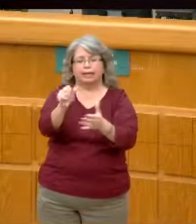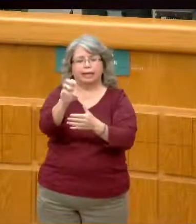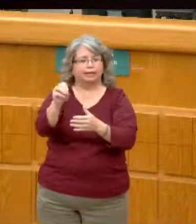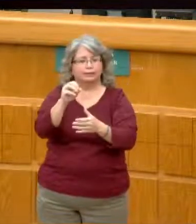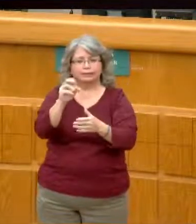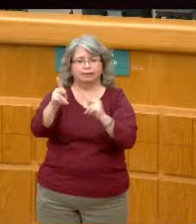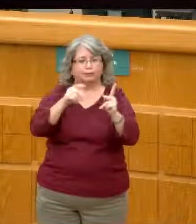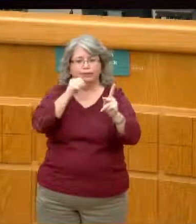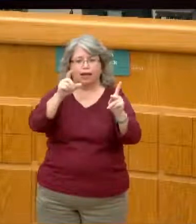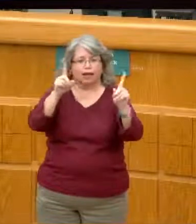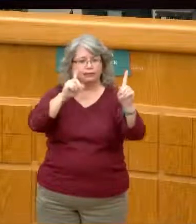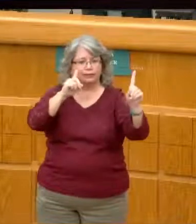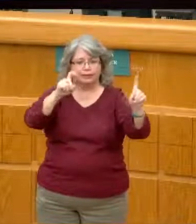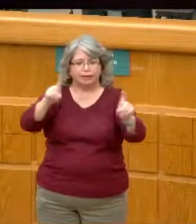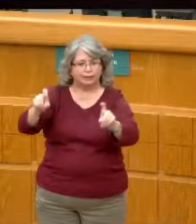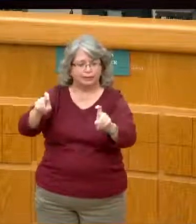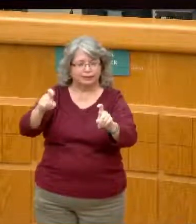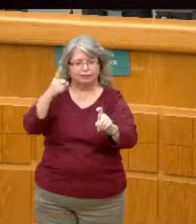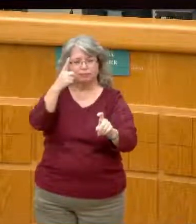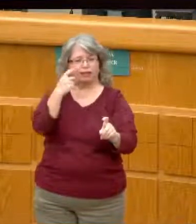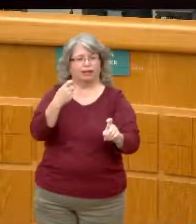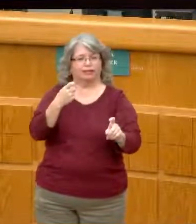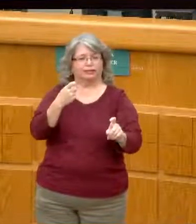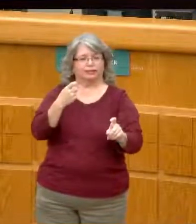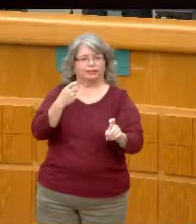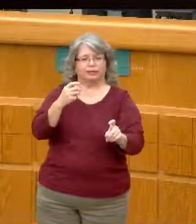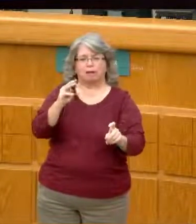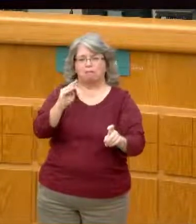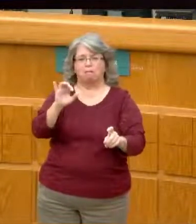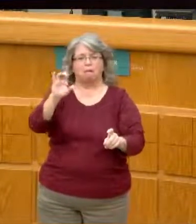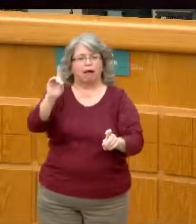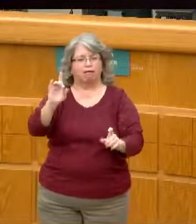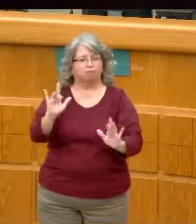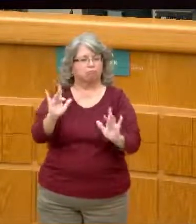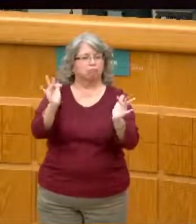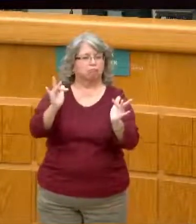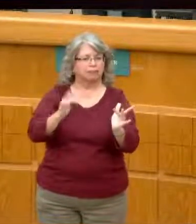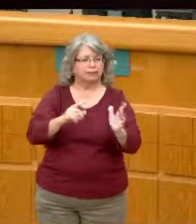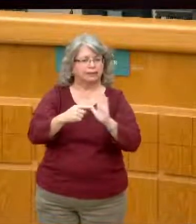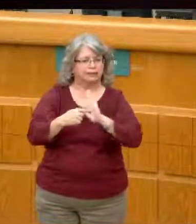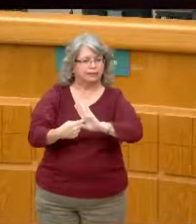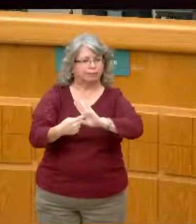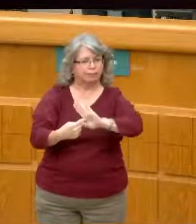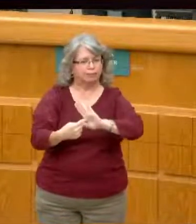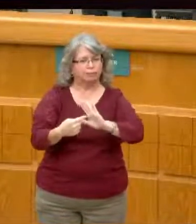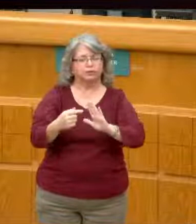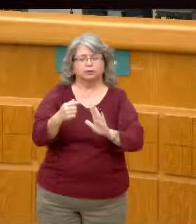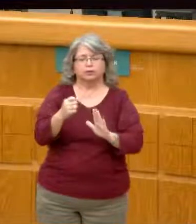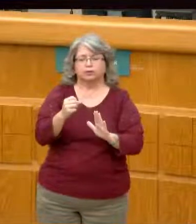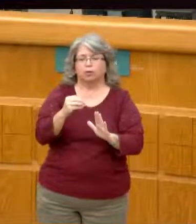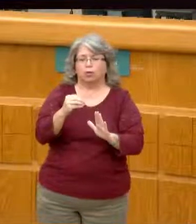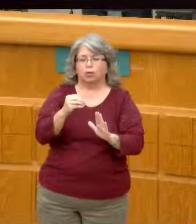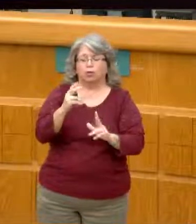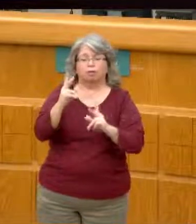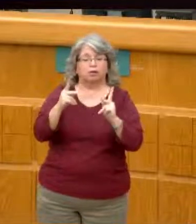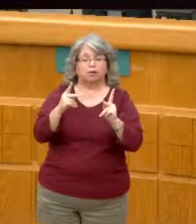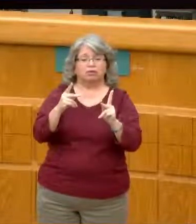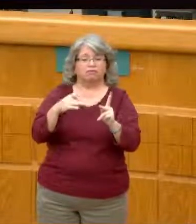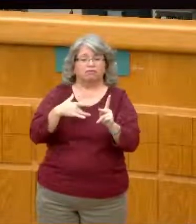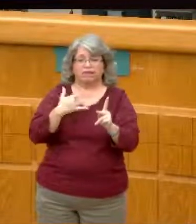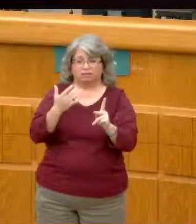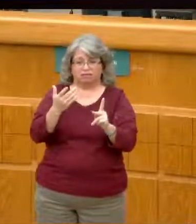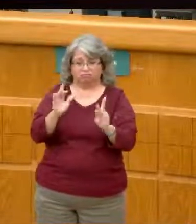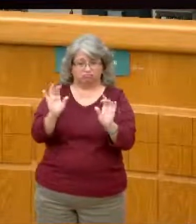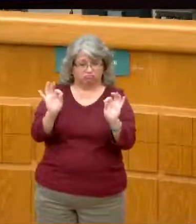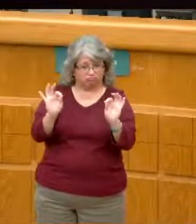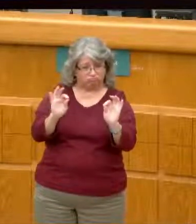tested. Because some of the symptoms are a lot more mild. So I can tell you that, when folks have milder symptoms, they're less likely to go